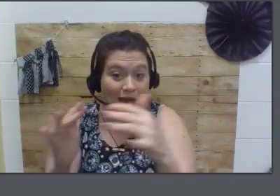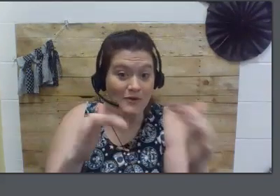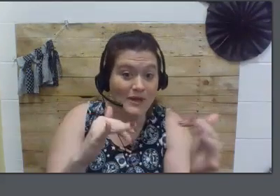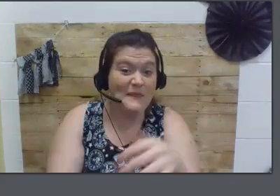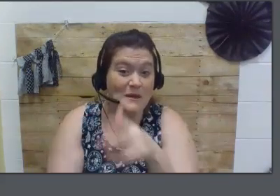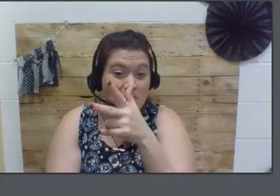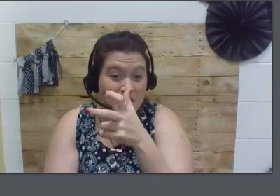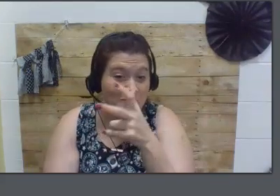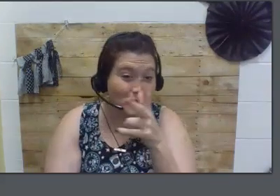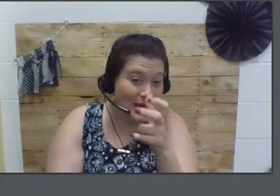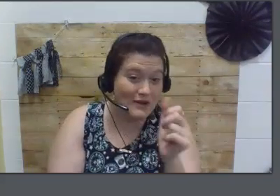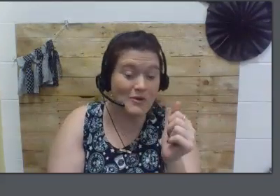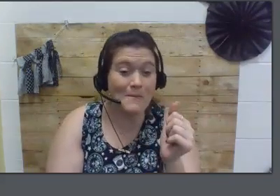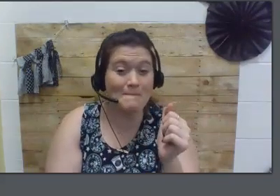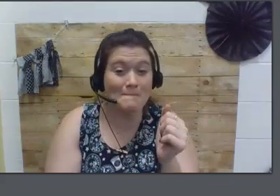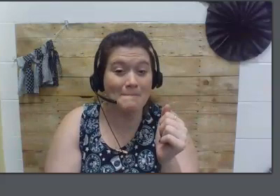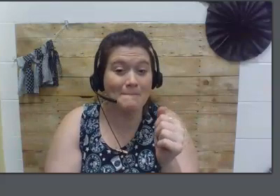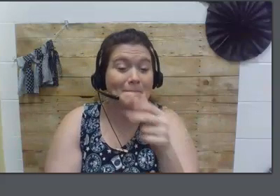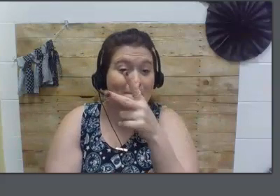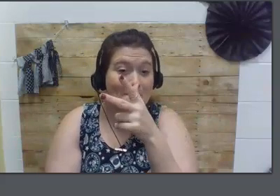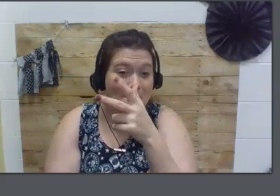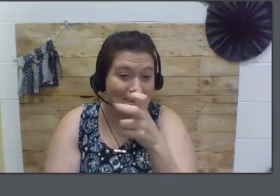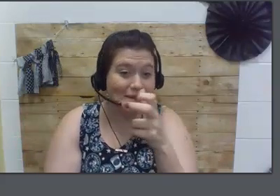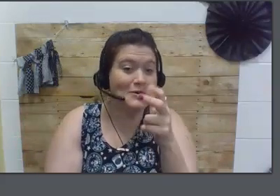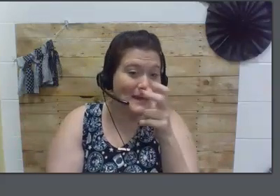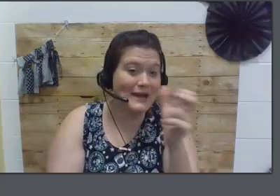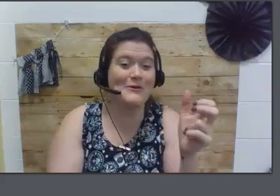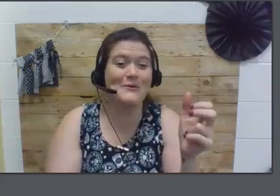paddle battle, and the beetle battle